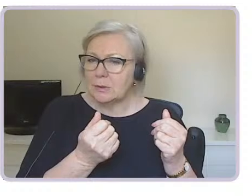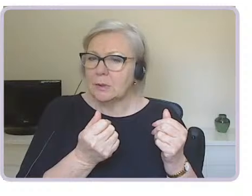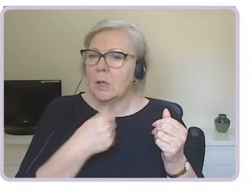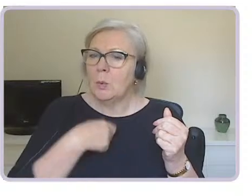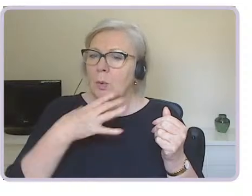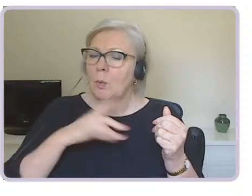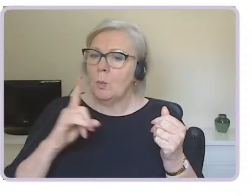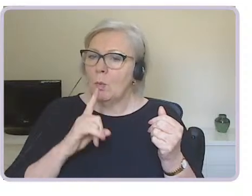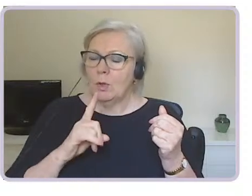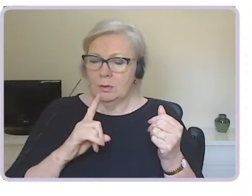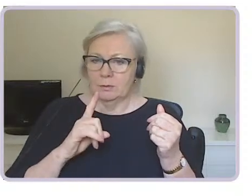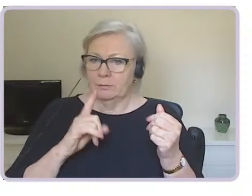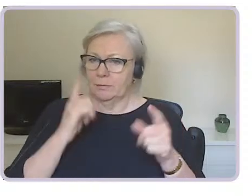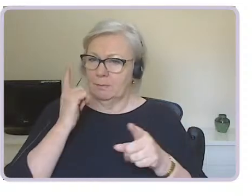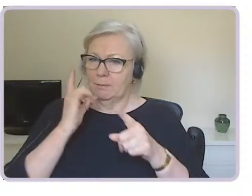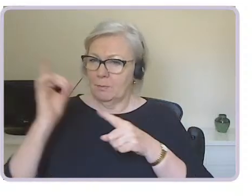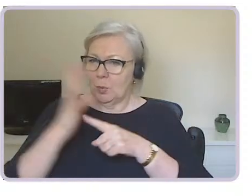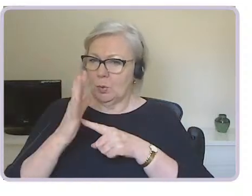bushfire planning.